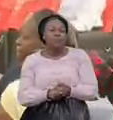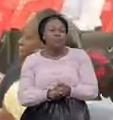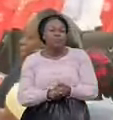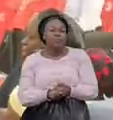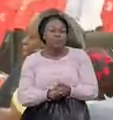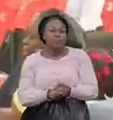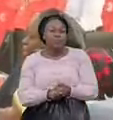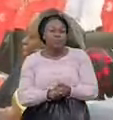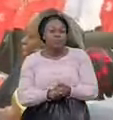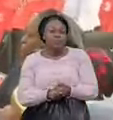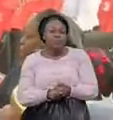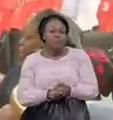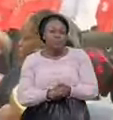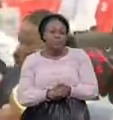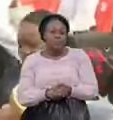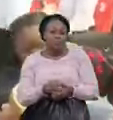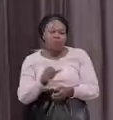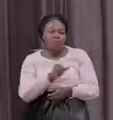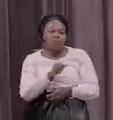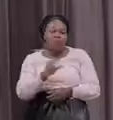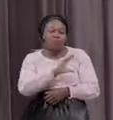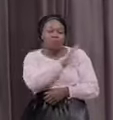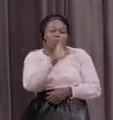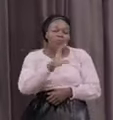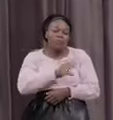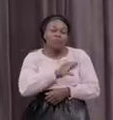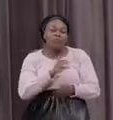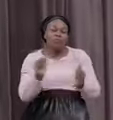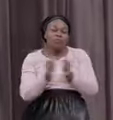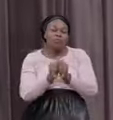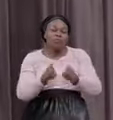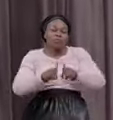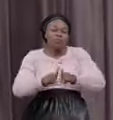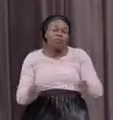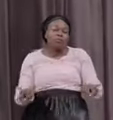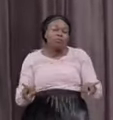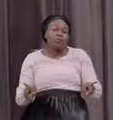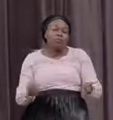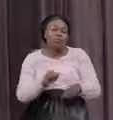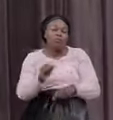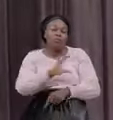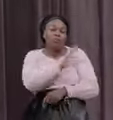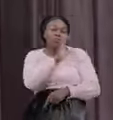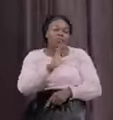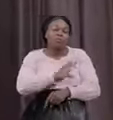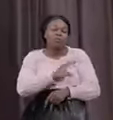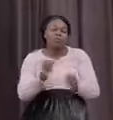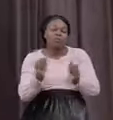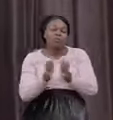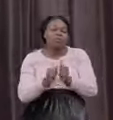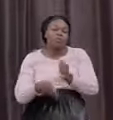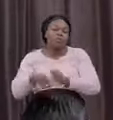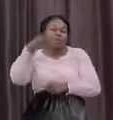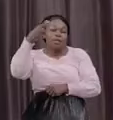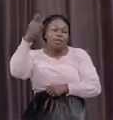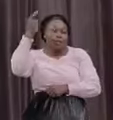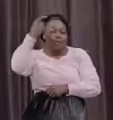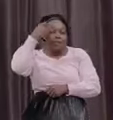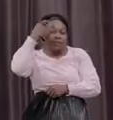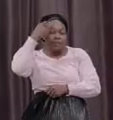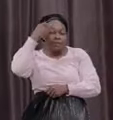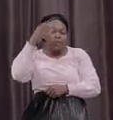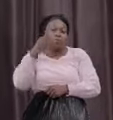A citizen with difference, a citizen with high sense of responsibility and